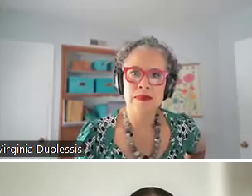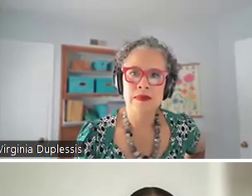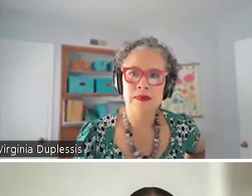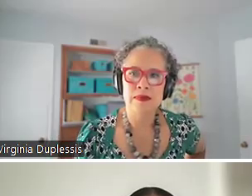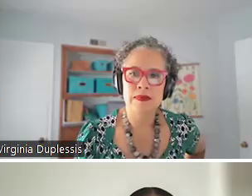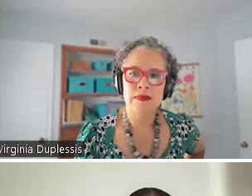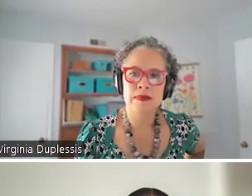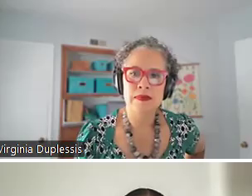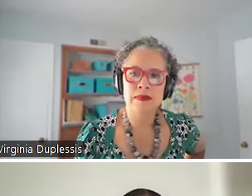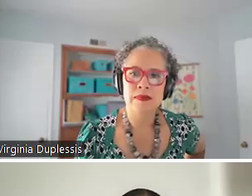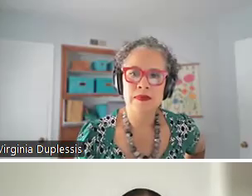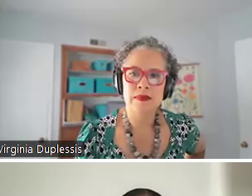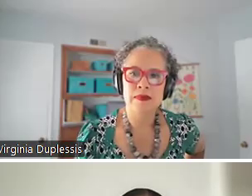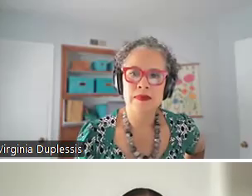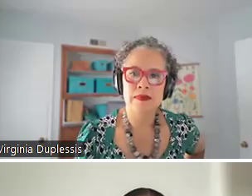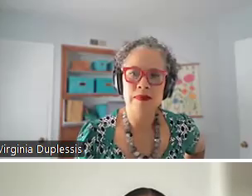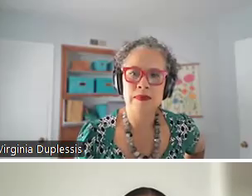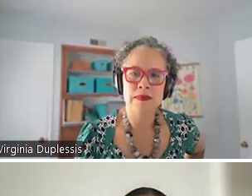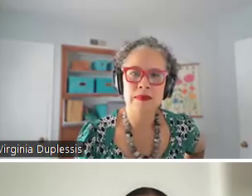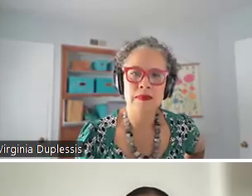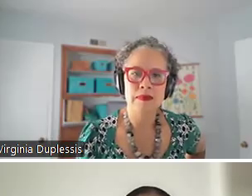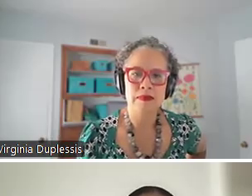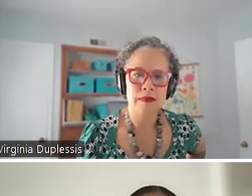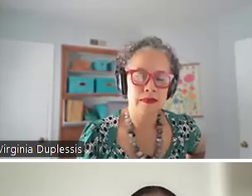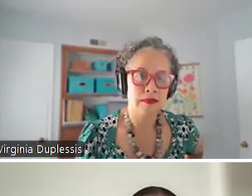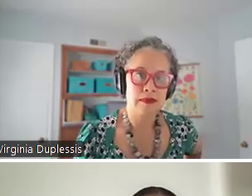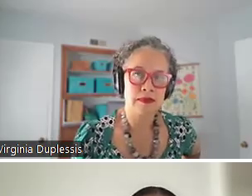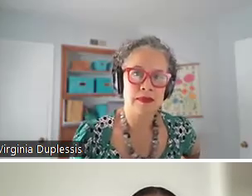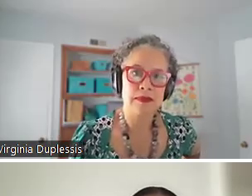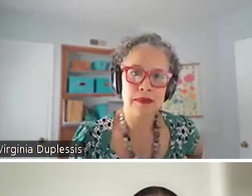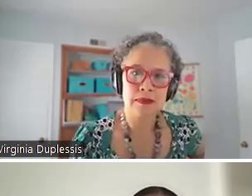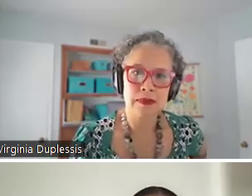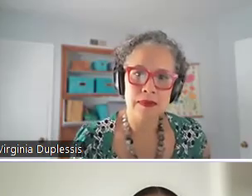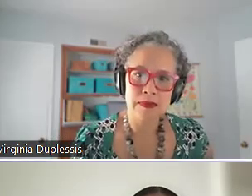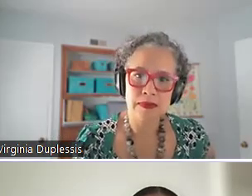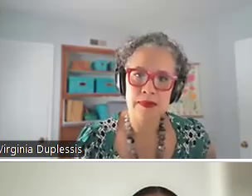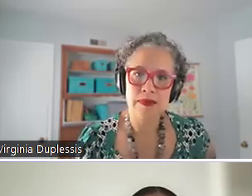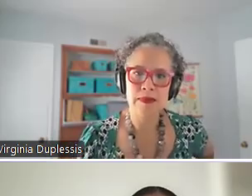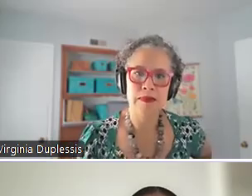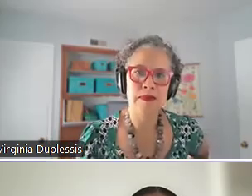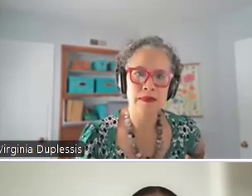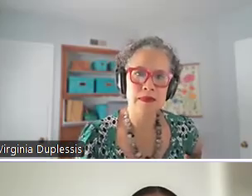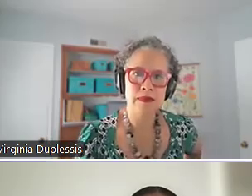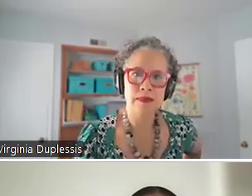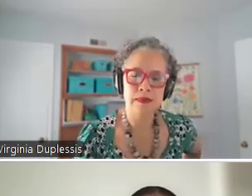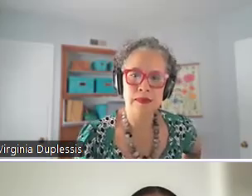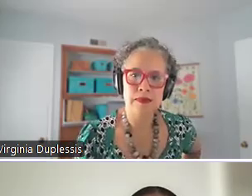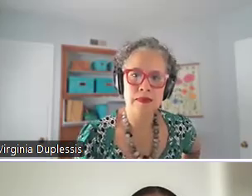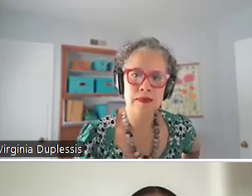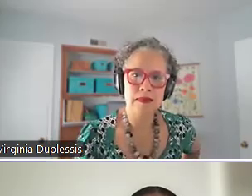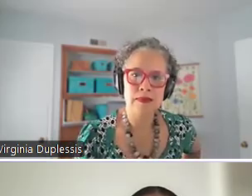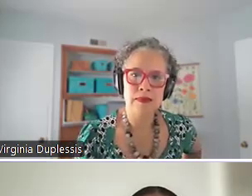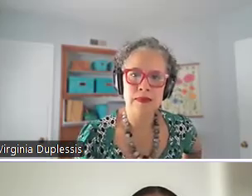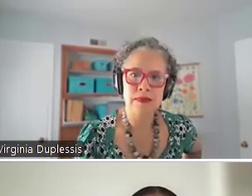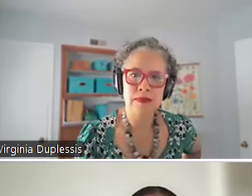TTA. And if we can go to the next slide, please. As Virginia mentioned, we do have a learning opportunity. The registration